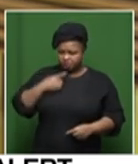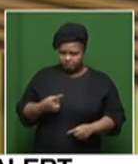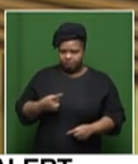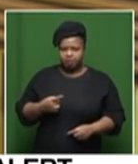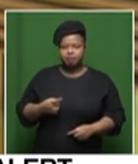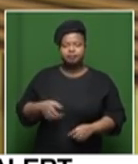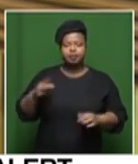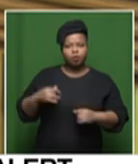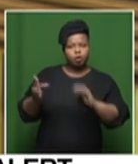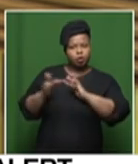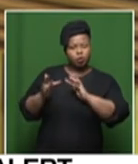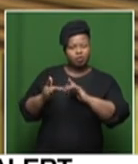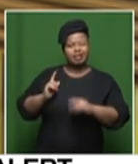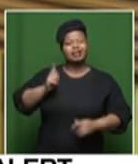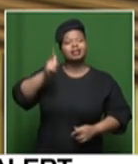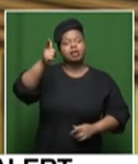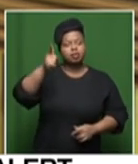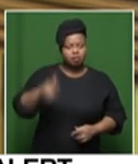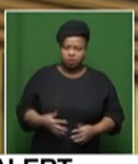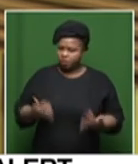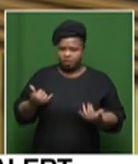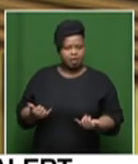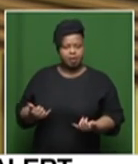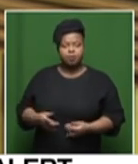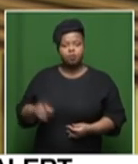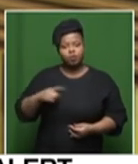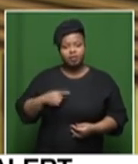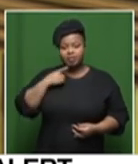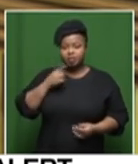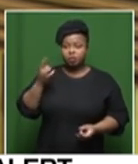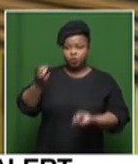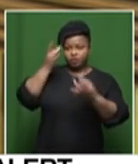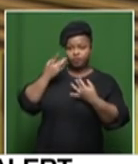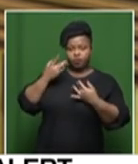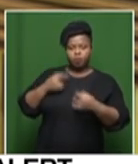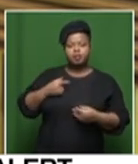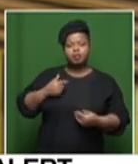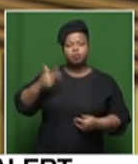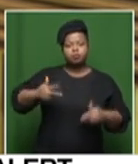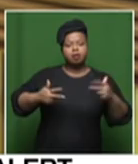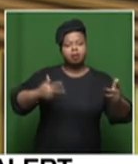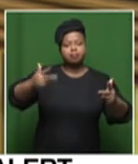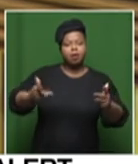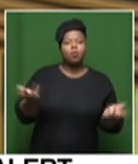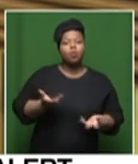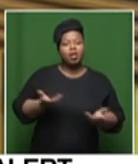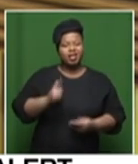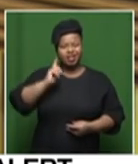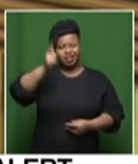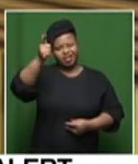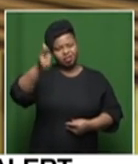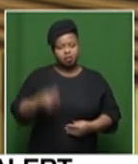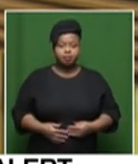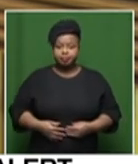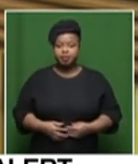only get back to us much later on in the day, and that they will only inform us of where they'll be stationed a little later on in the day, and